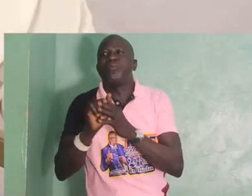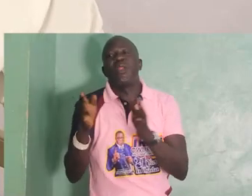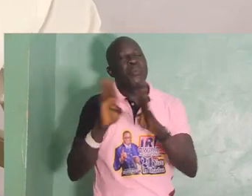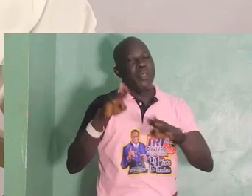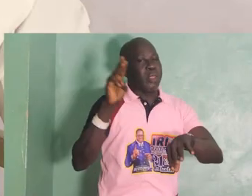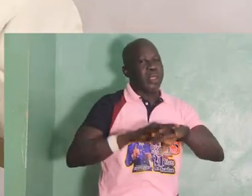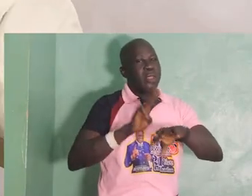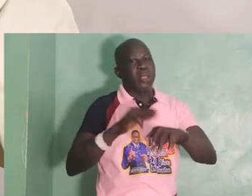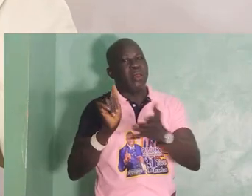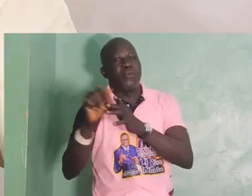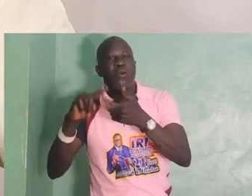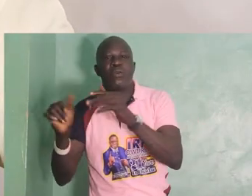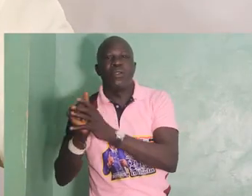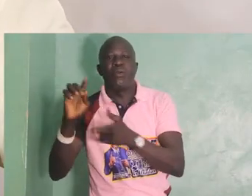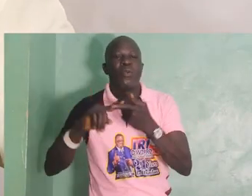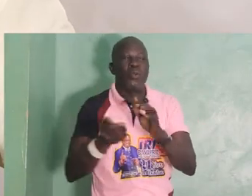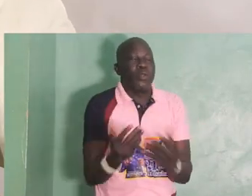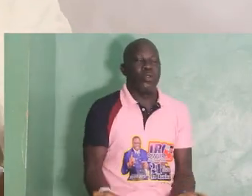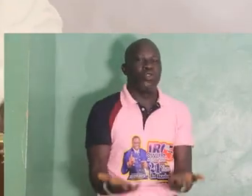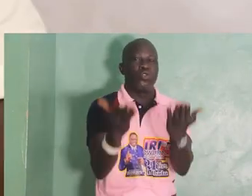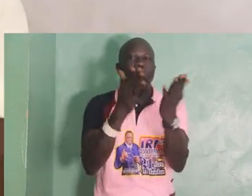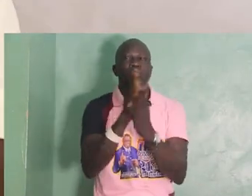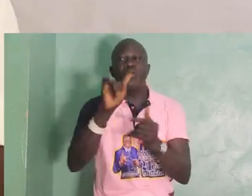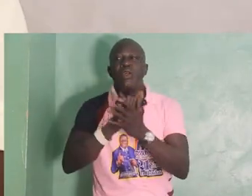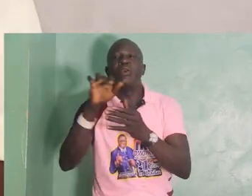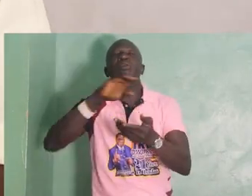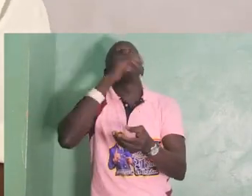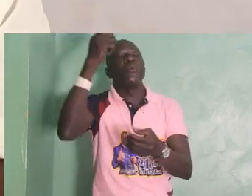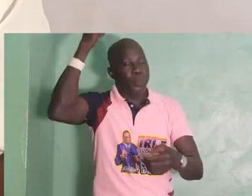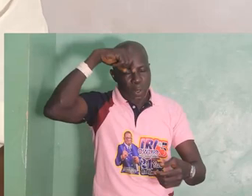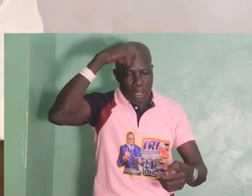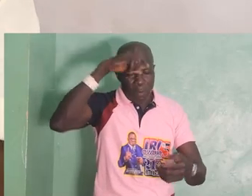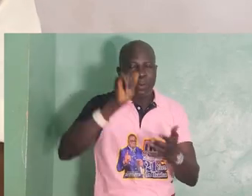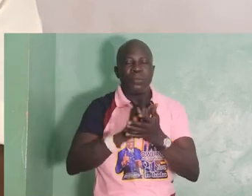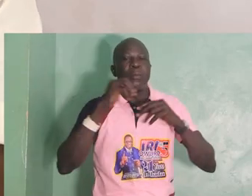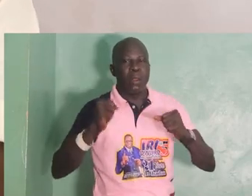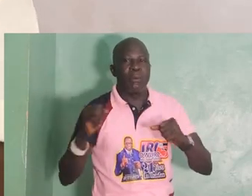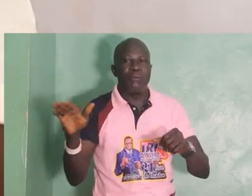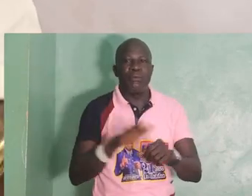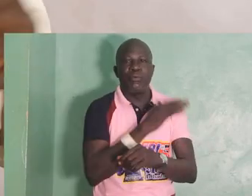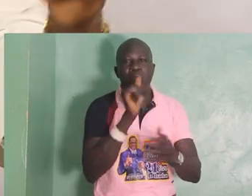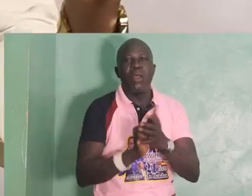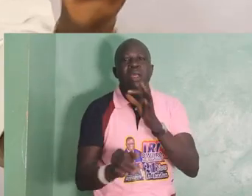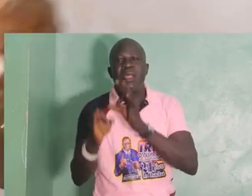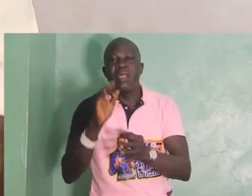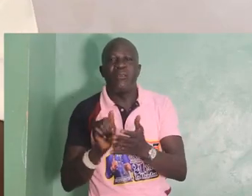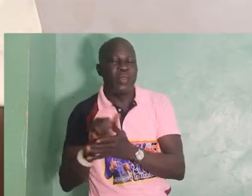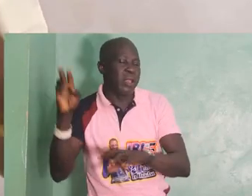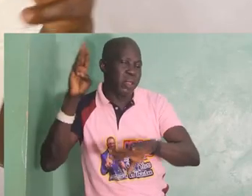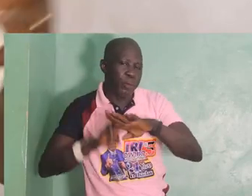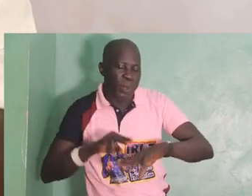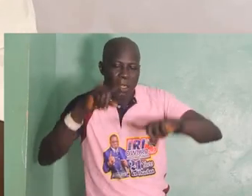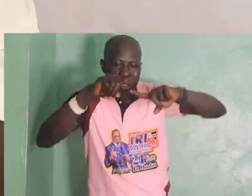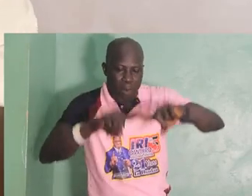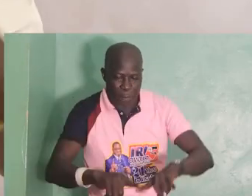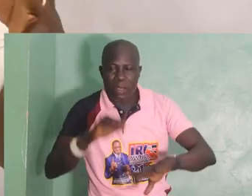Be careful with Lara friends. Lara ore lo ti dide. You will rise with friends. It's parable. It's very powerful,